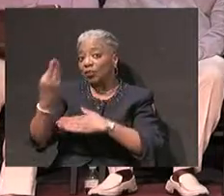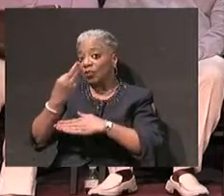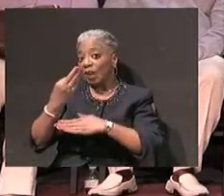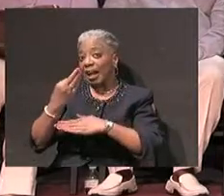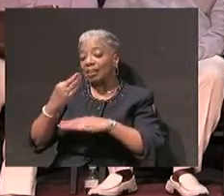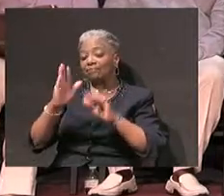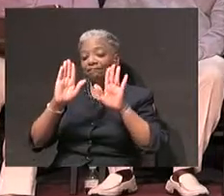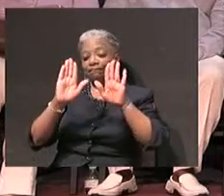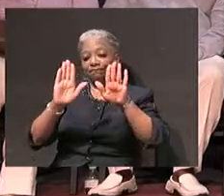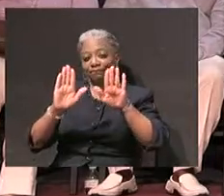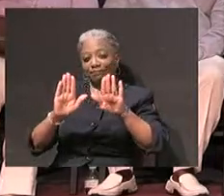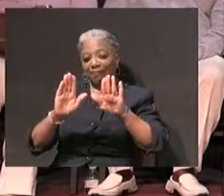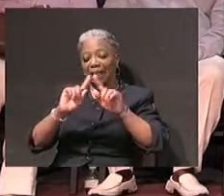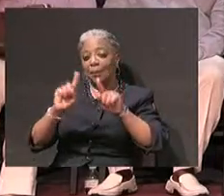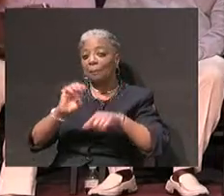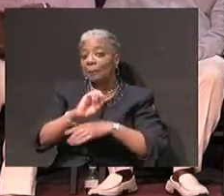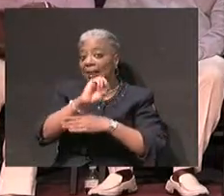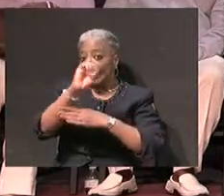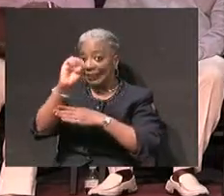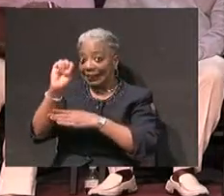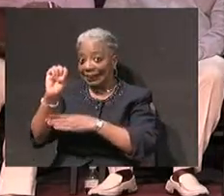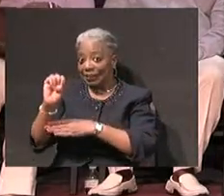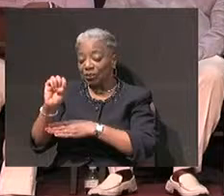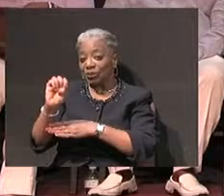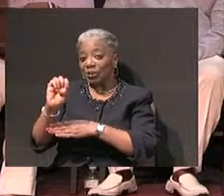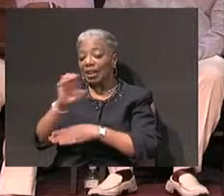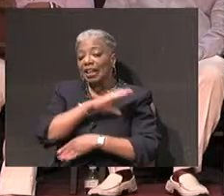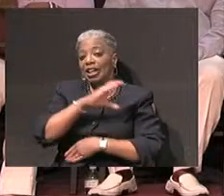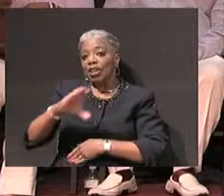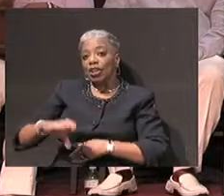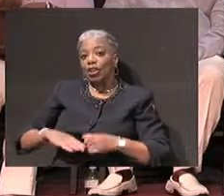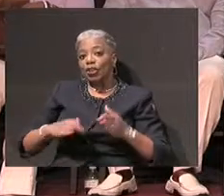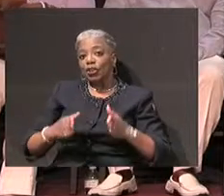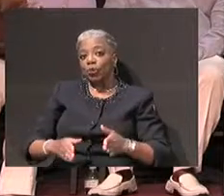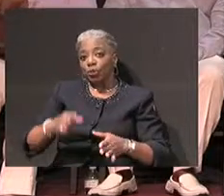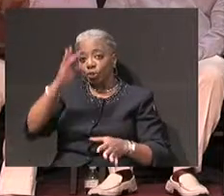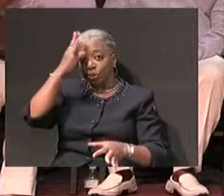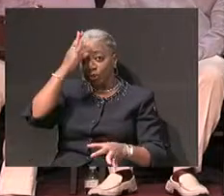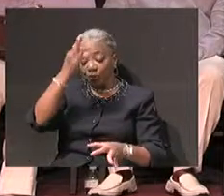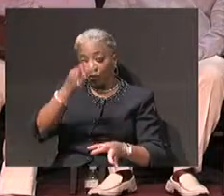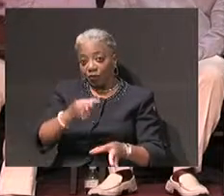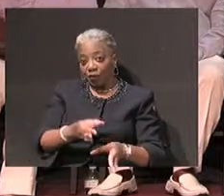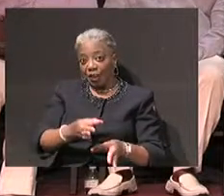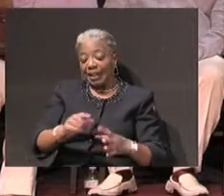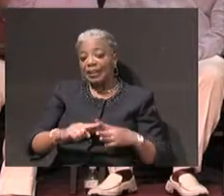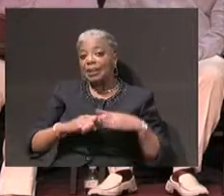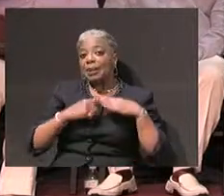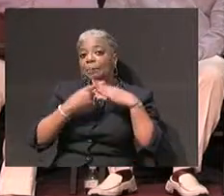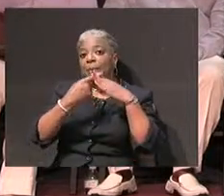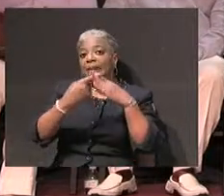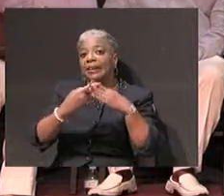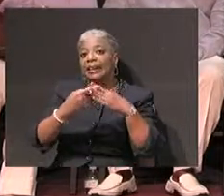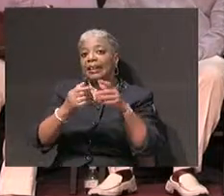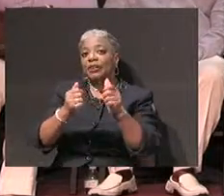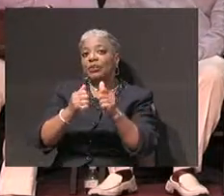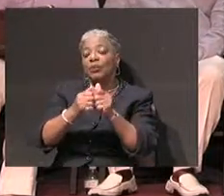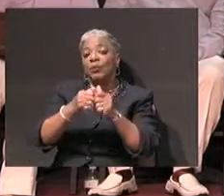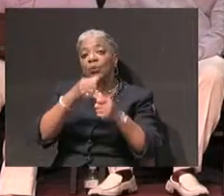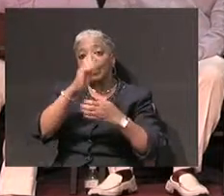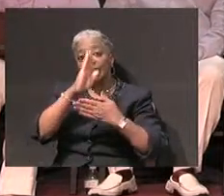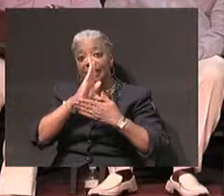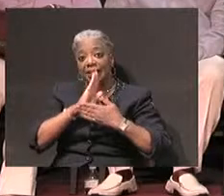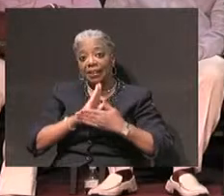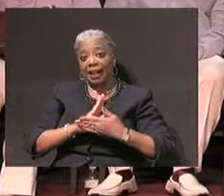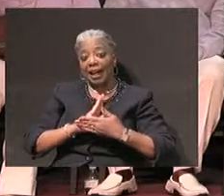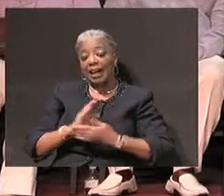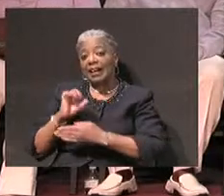the Christian faith rests on three pillars. The incarnation, that's Christmas. This is it. Three